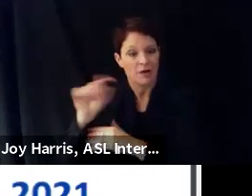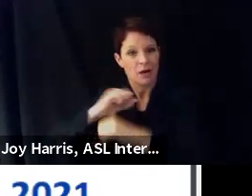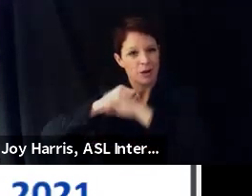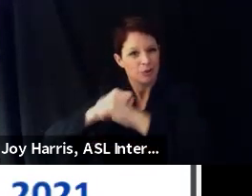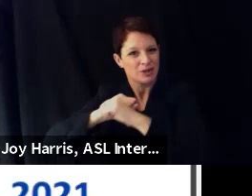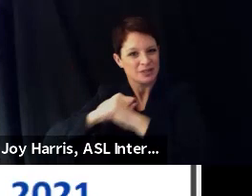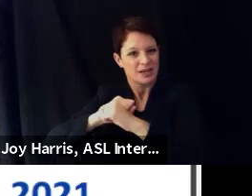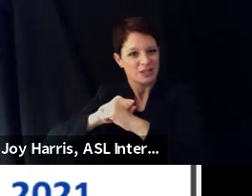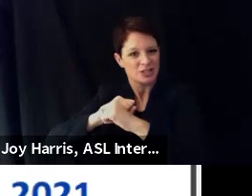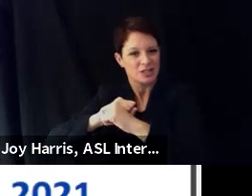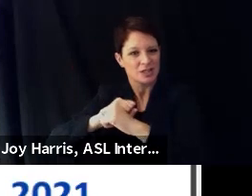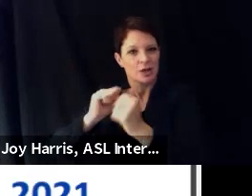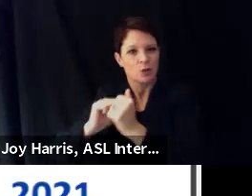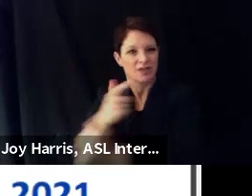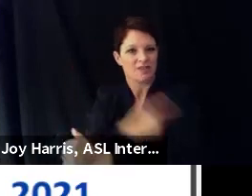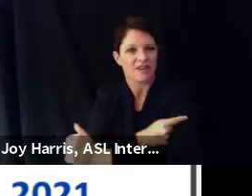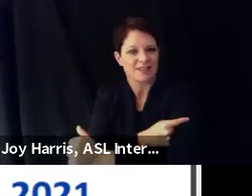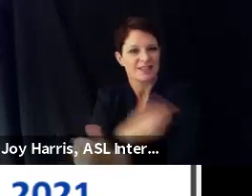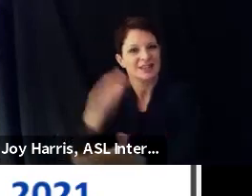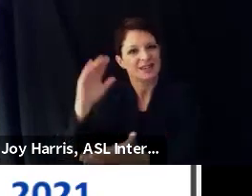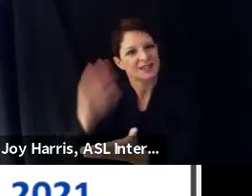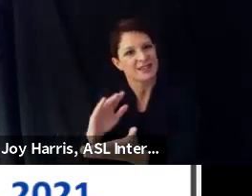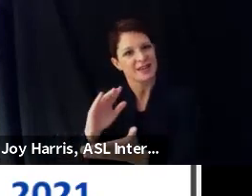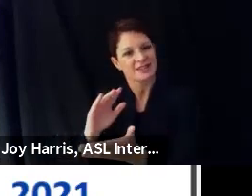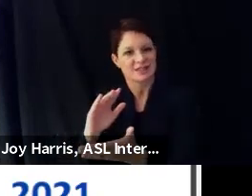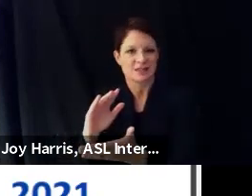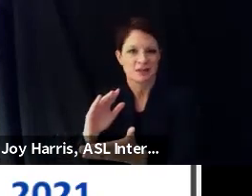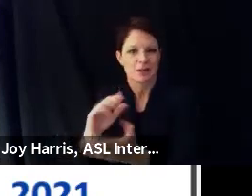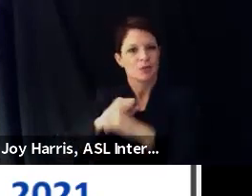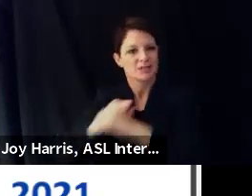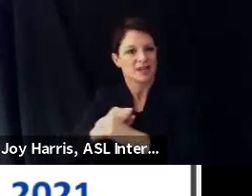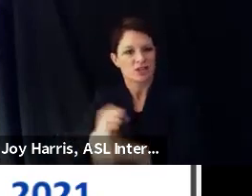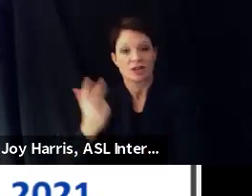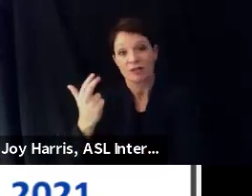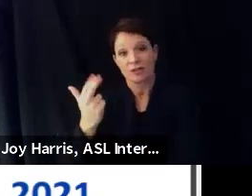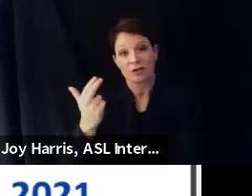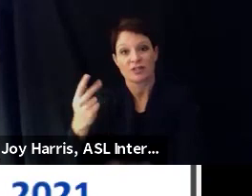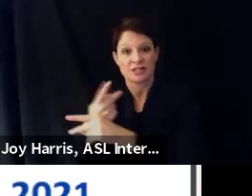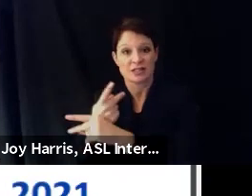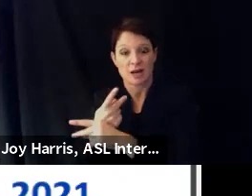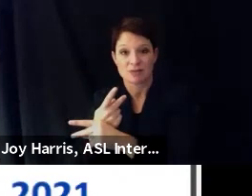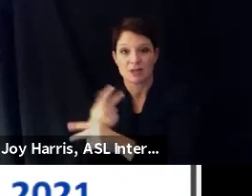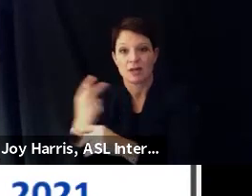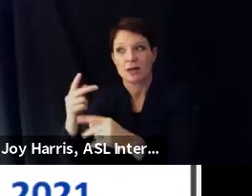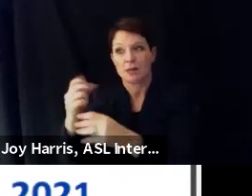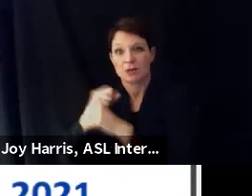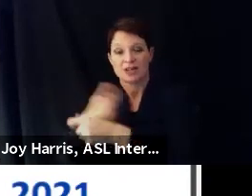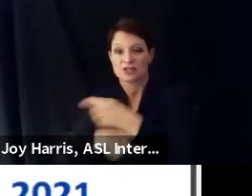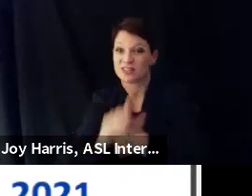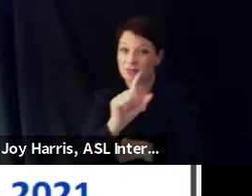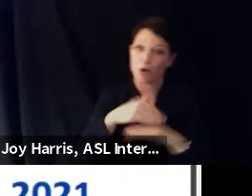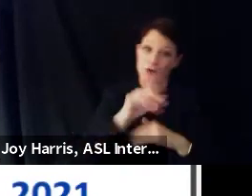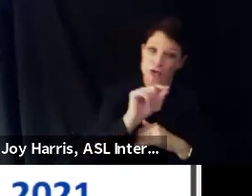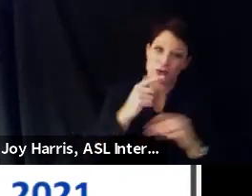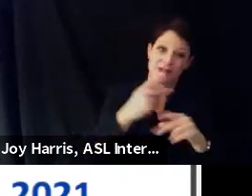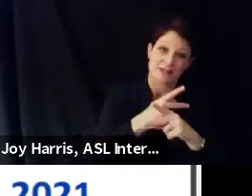not as great with the vaccine. You only have 13 times protection as opposed to more than 20 times protection. So that's